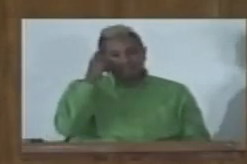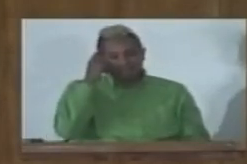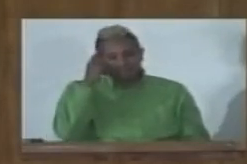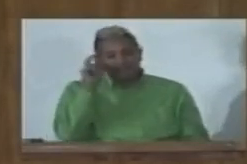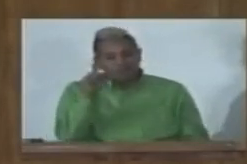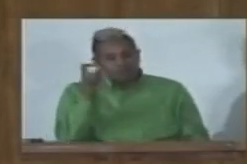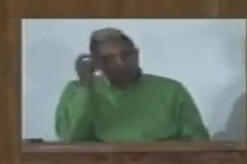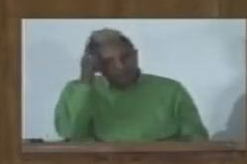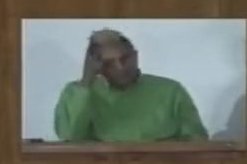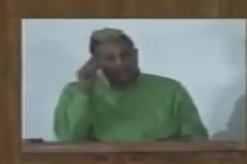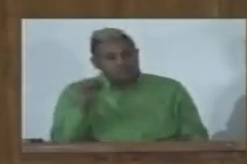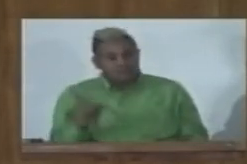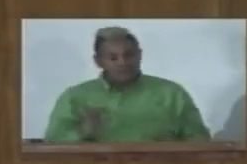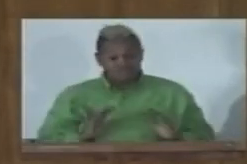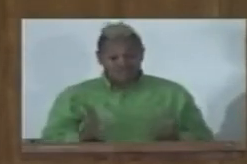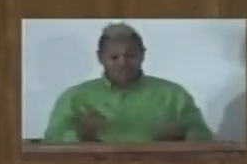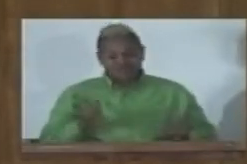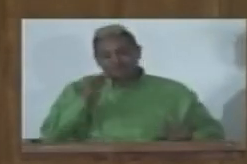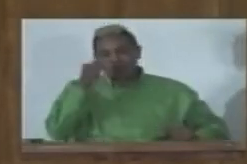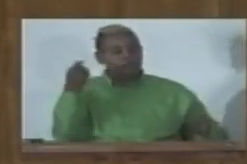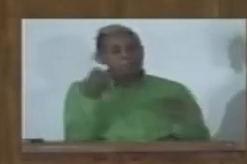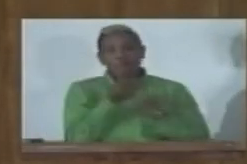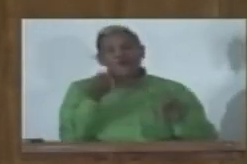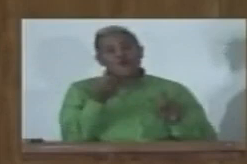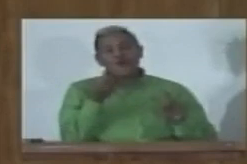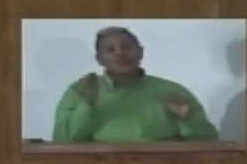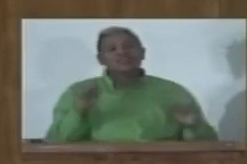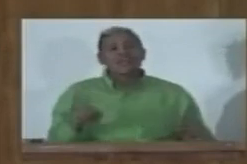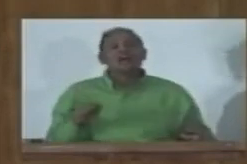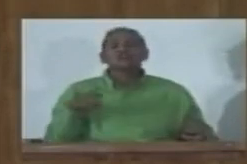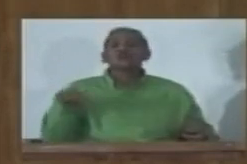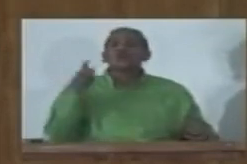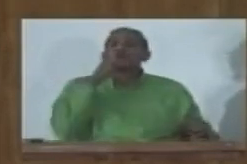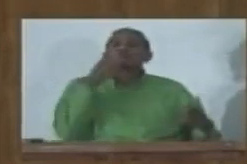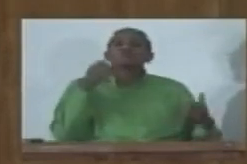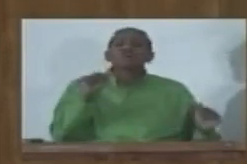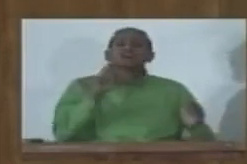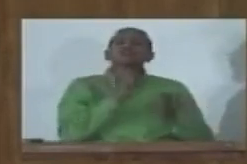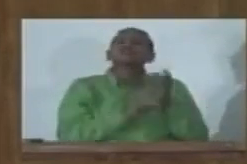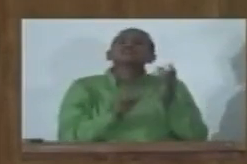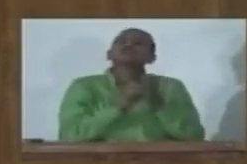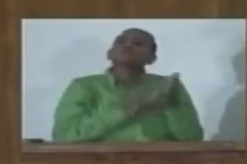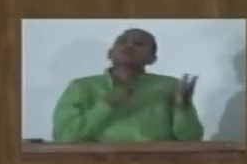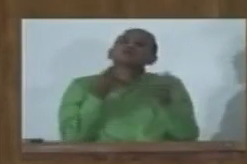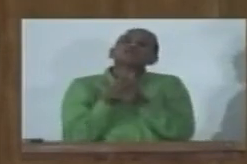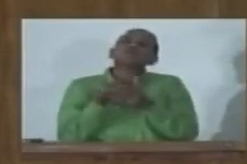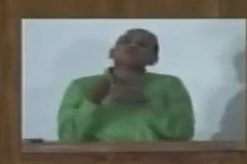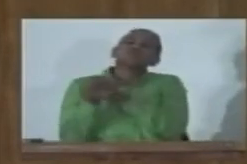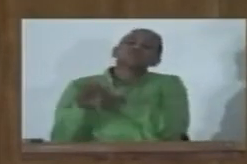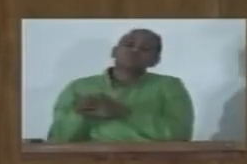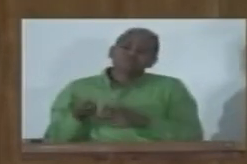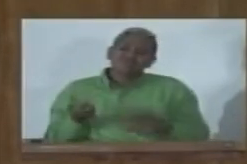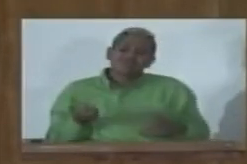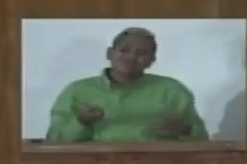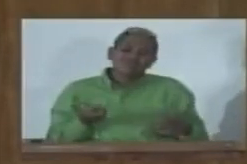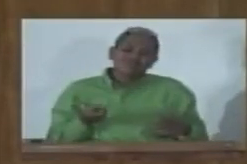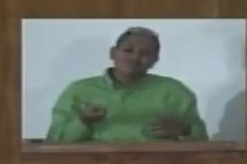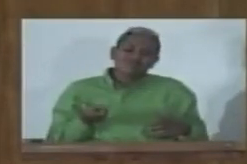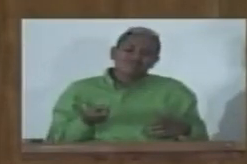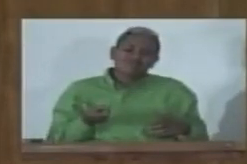you understand the reality. So those who seek to discriminate, they are